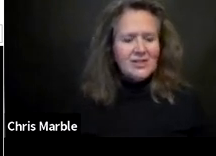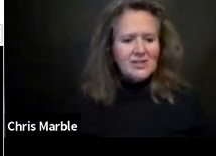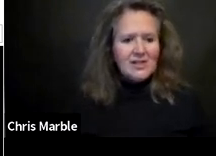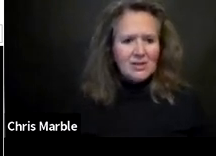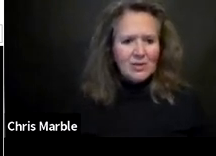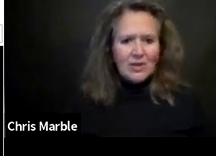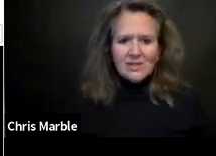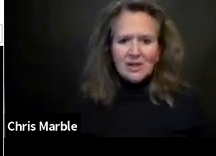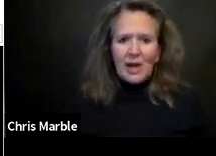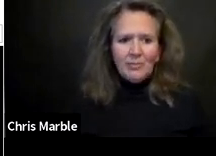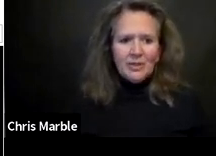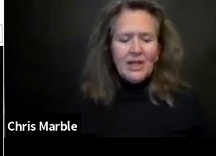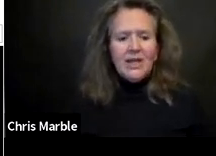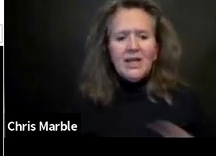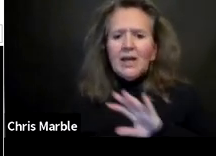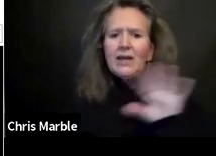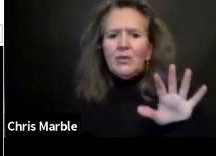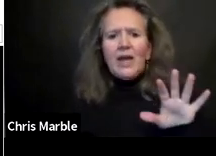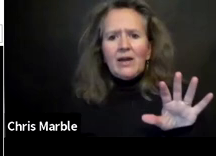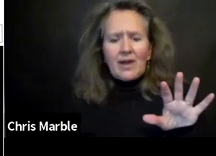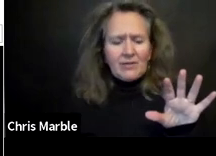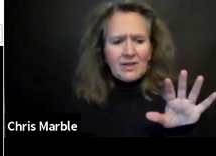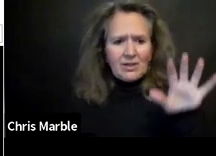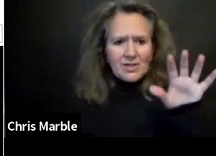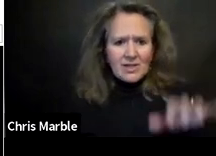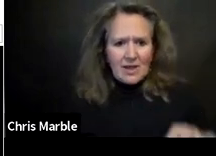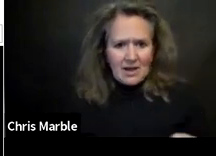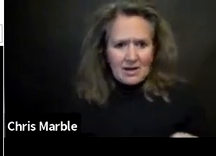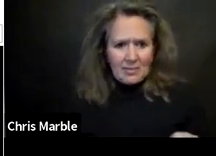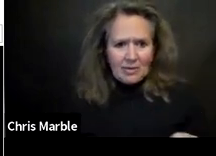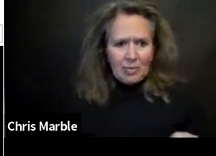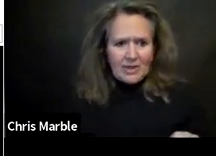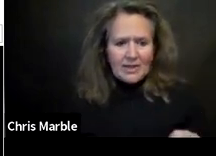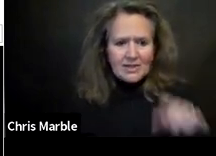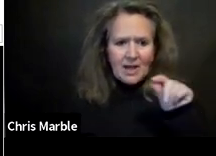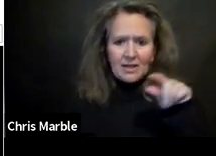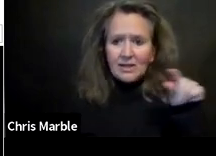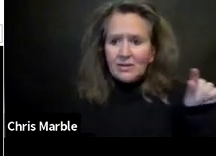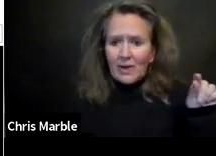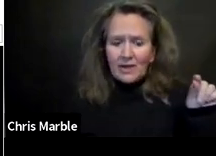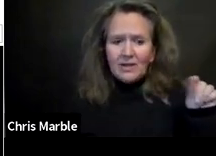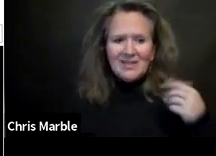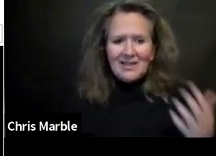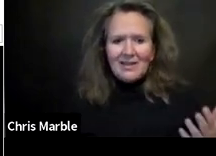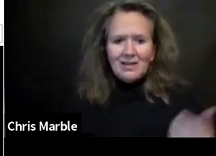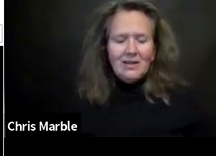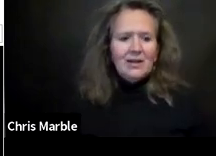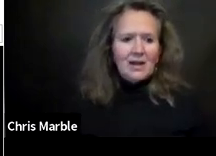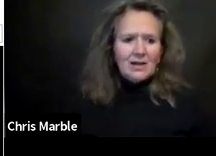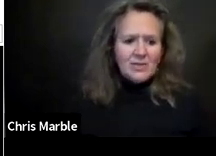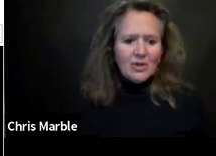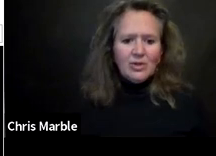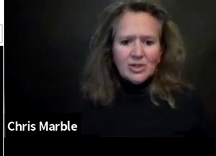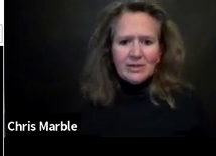list. It's just these are the ones that are popular. And by the way, everything that you see on our PowerPoint that is highlighted in red is a link.